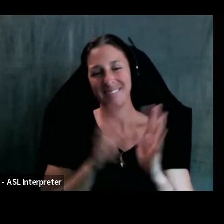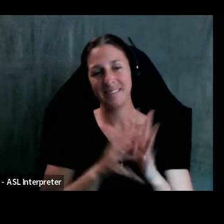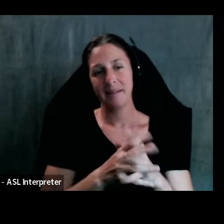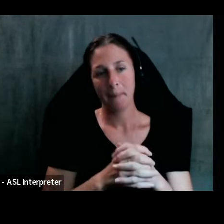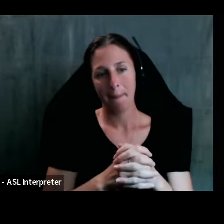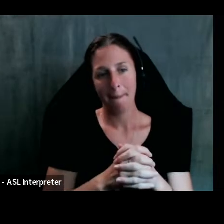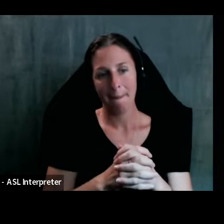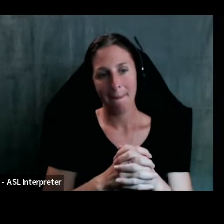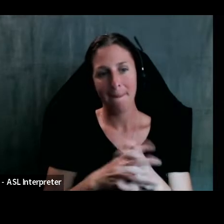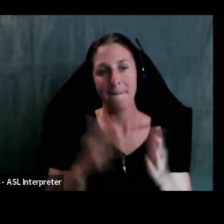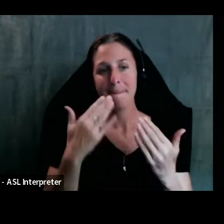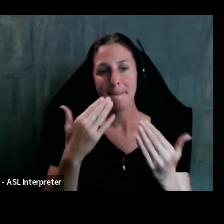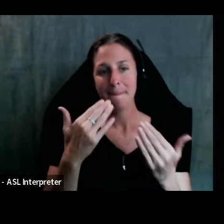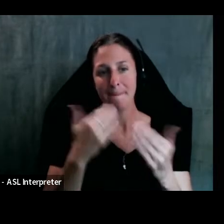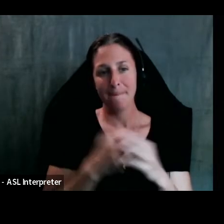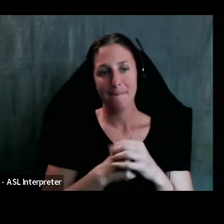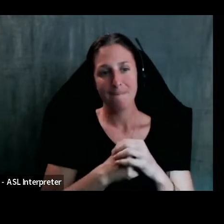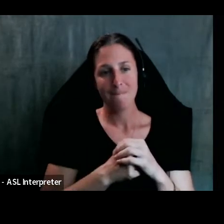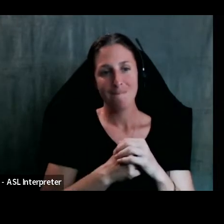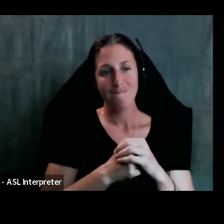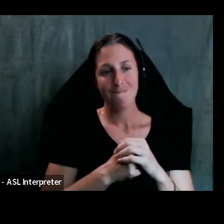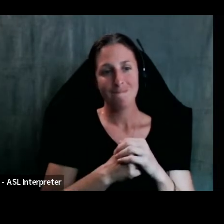Thank you.